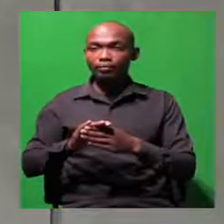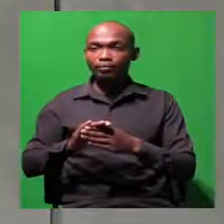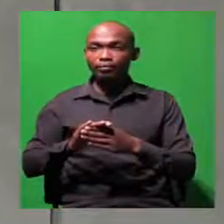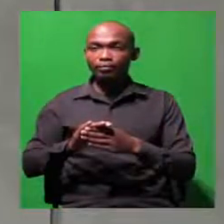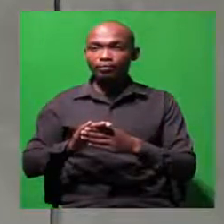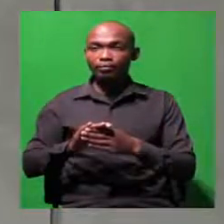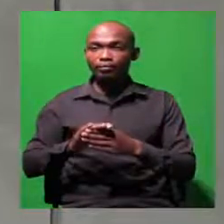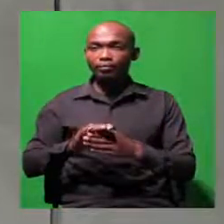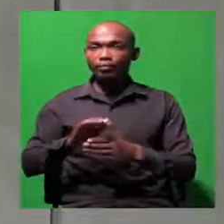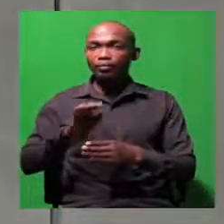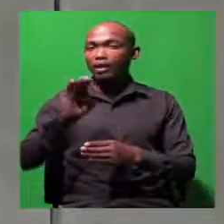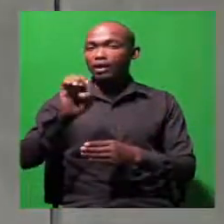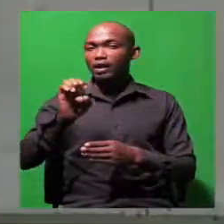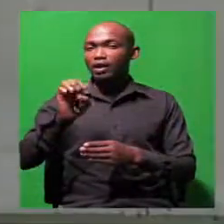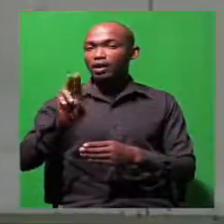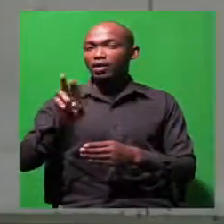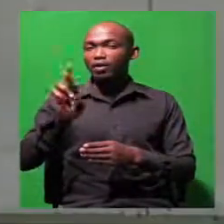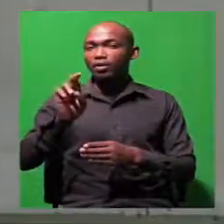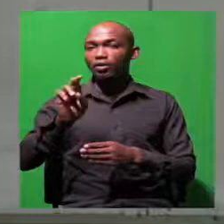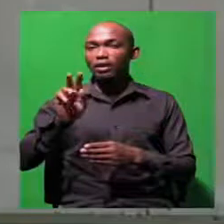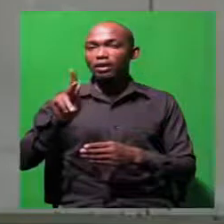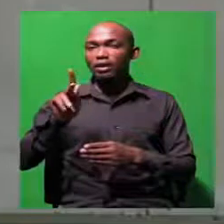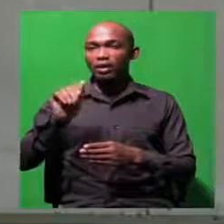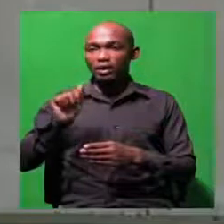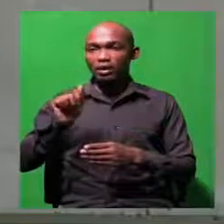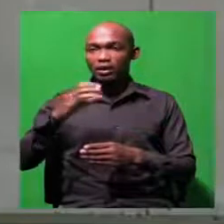This one. Now all of you, what is this?